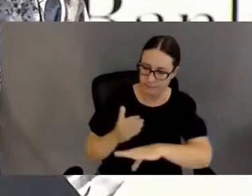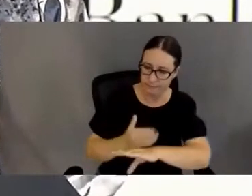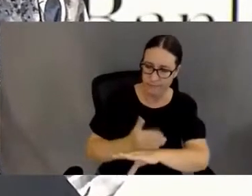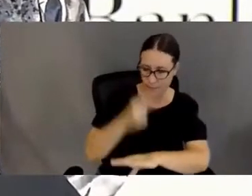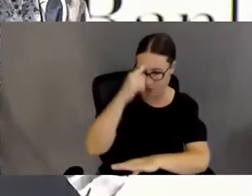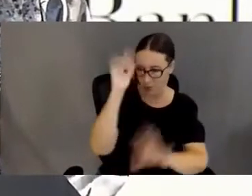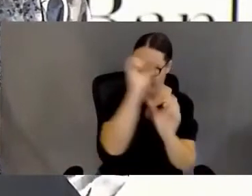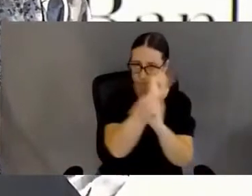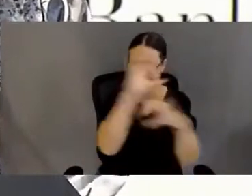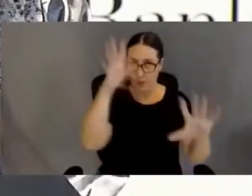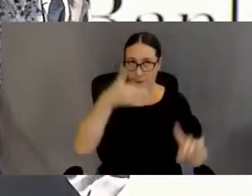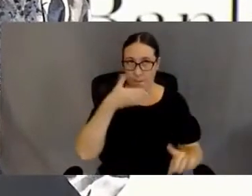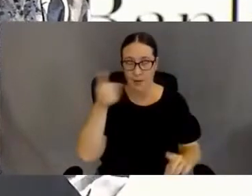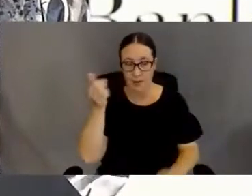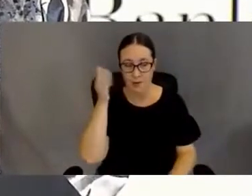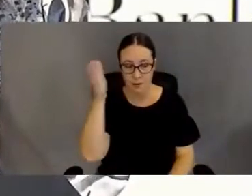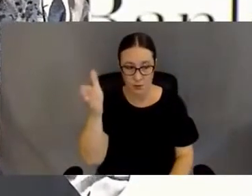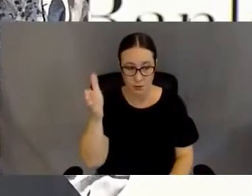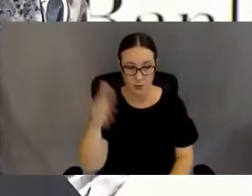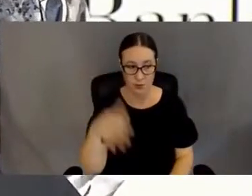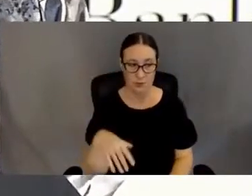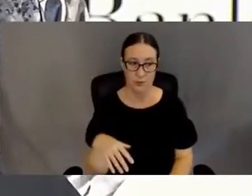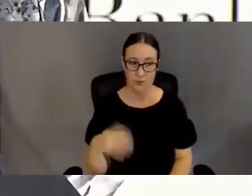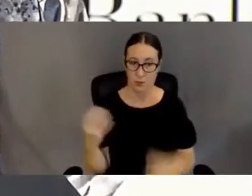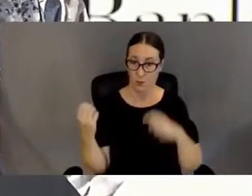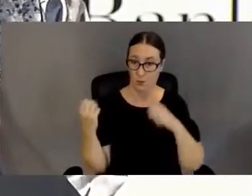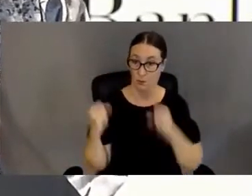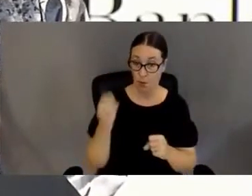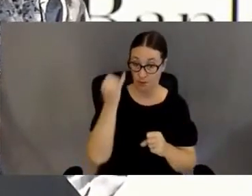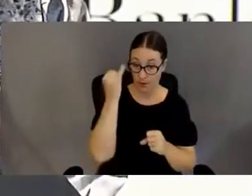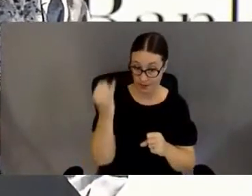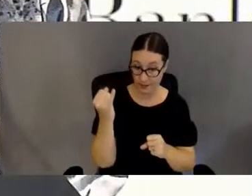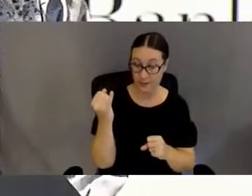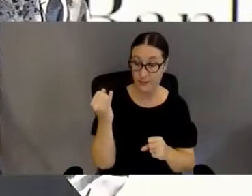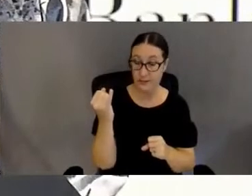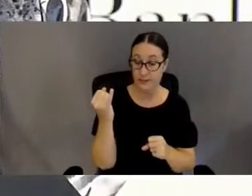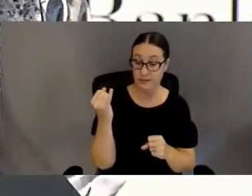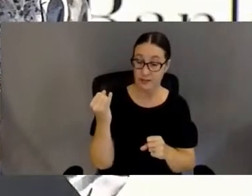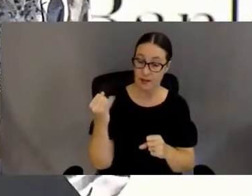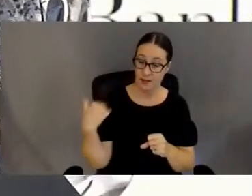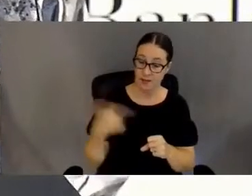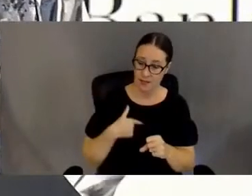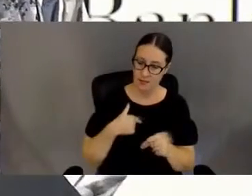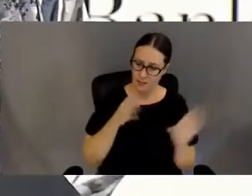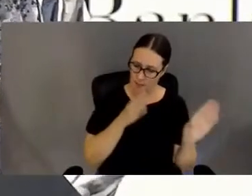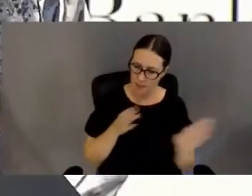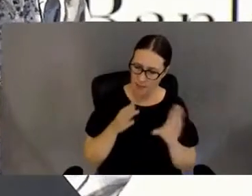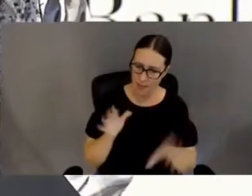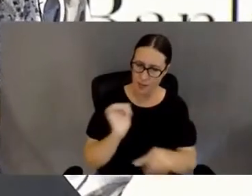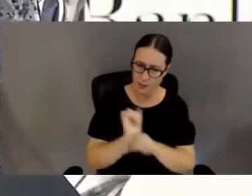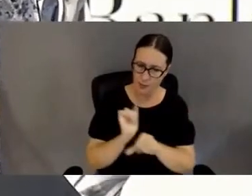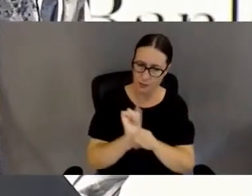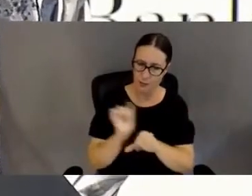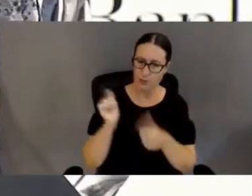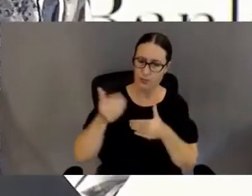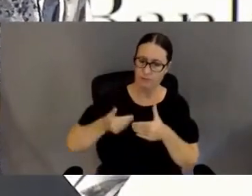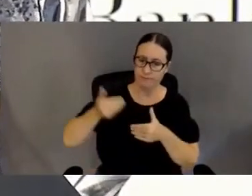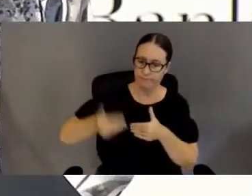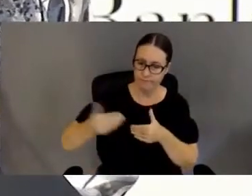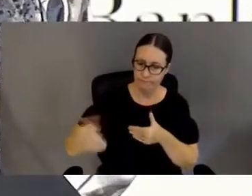we will discuss today with concrete and considered steps in the weeks and months ahead. Let us pair prose with